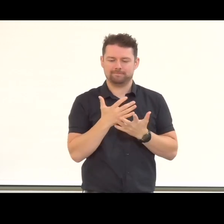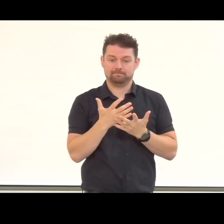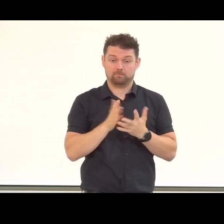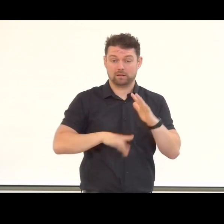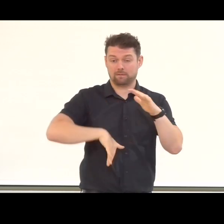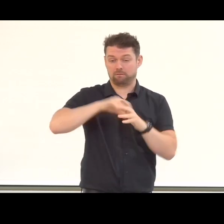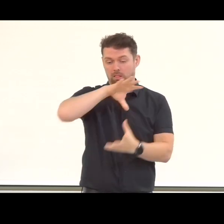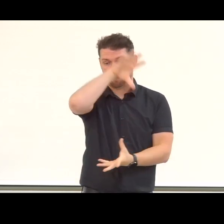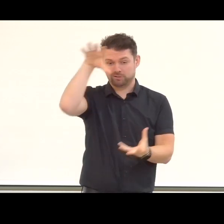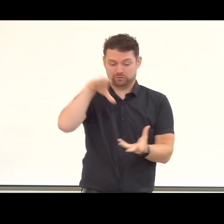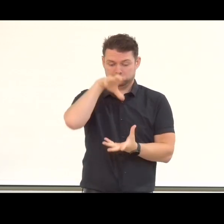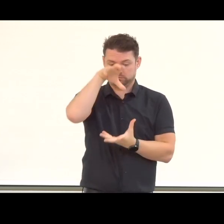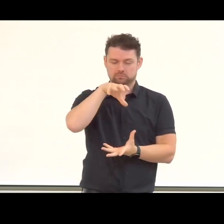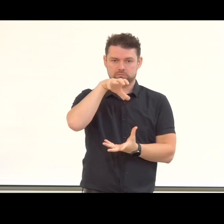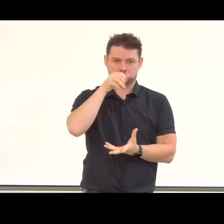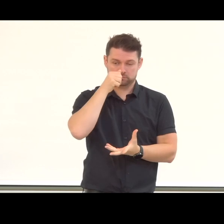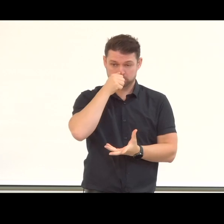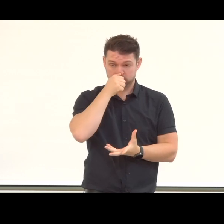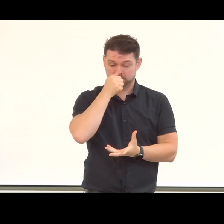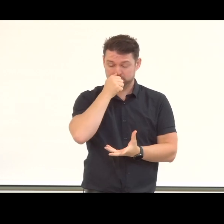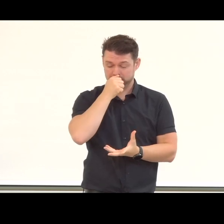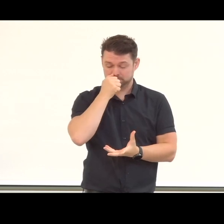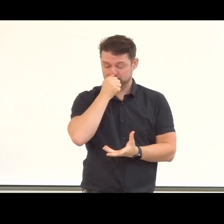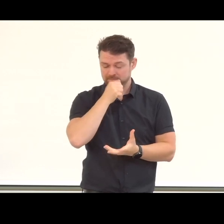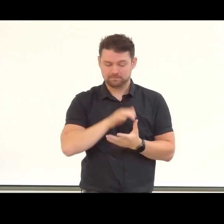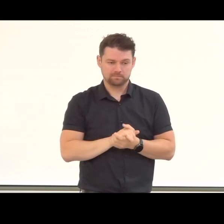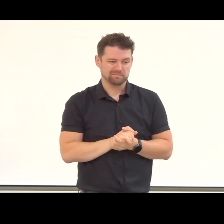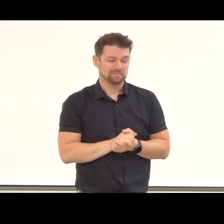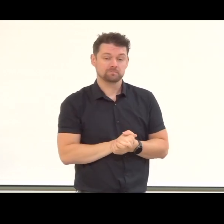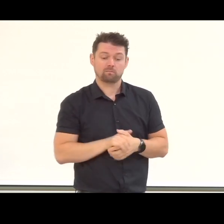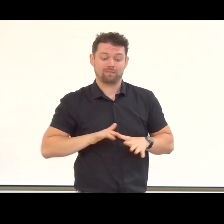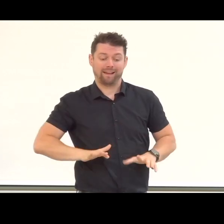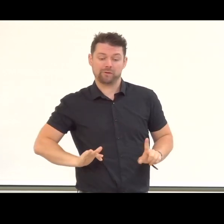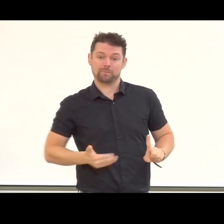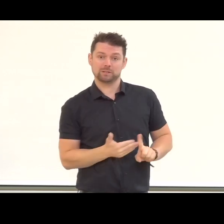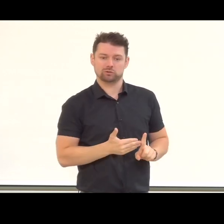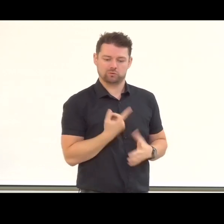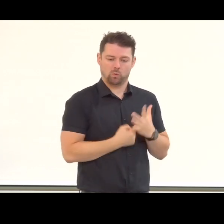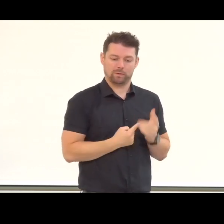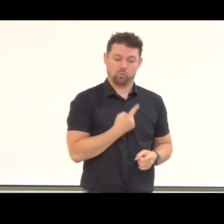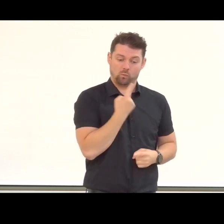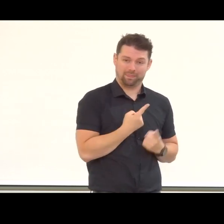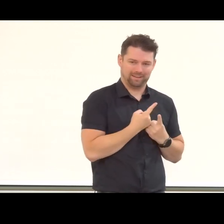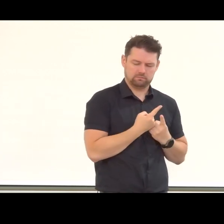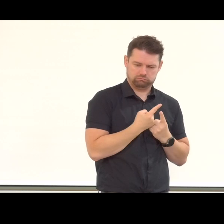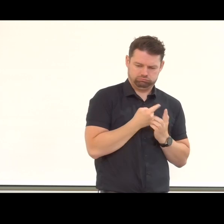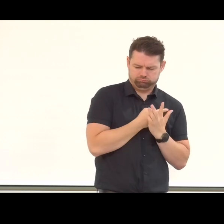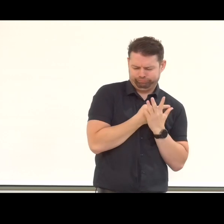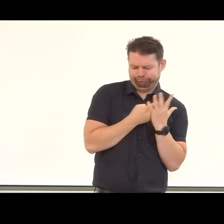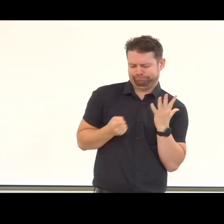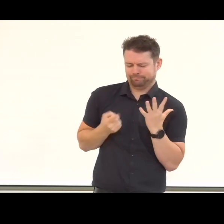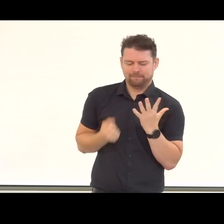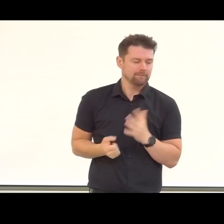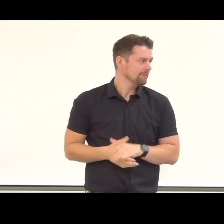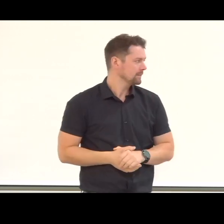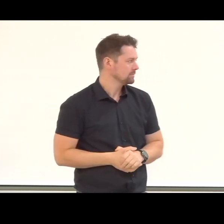package. Doing an analog mission is not only one thing for us, but it includes everything around it. Yeah.